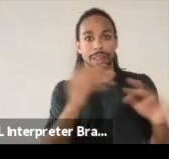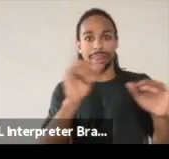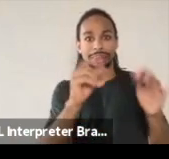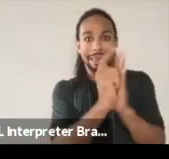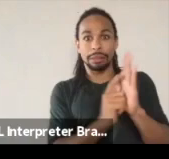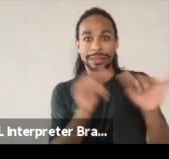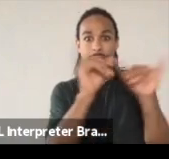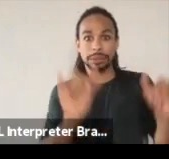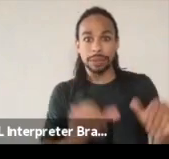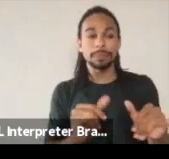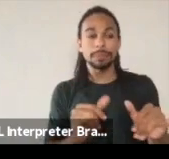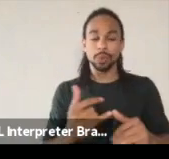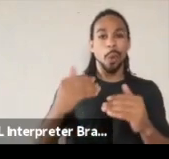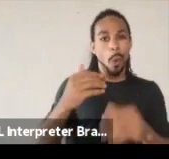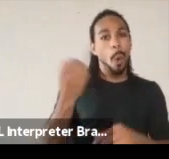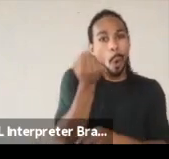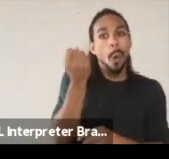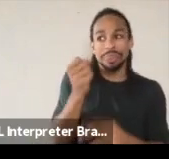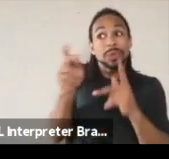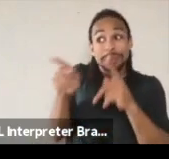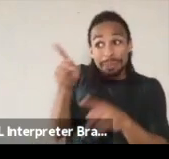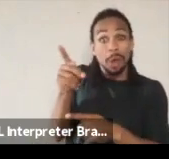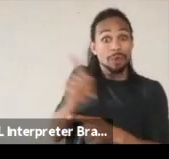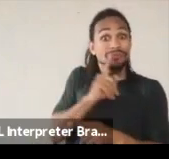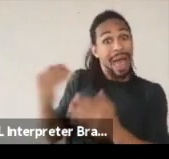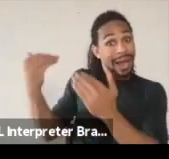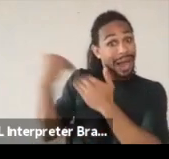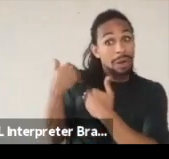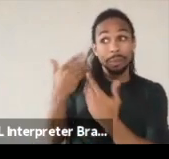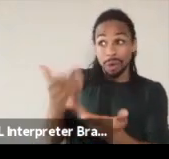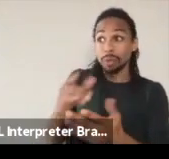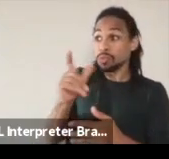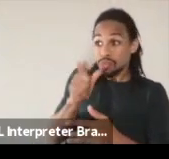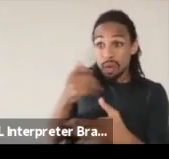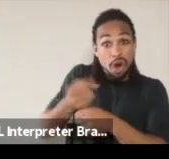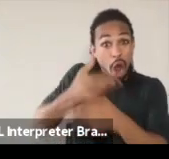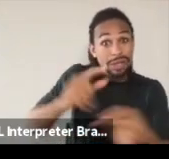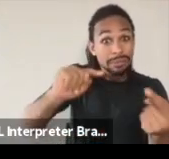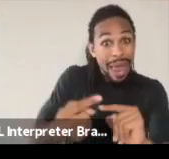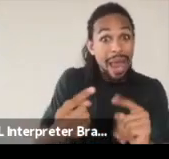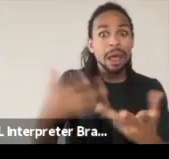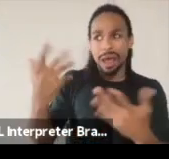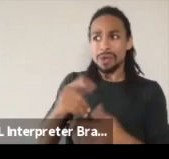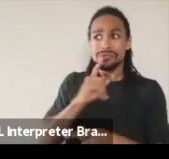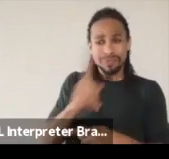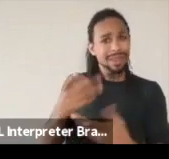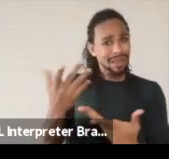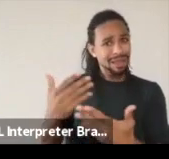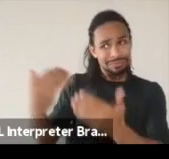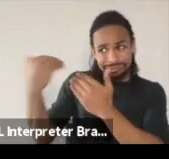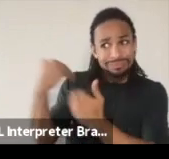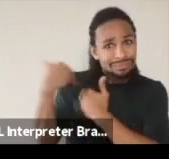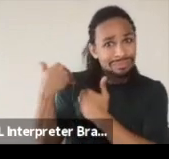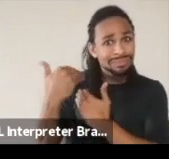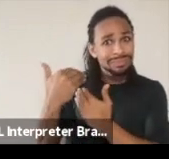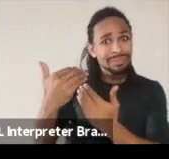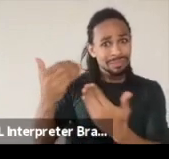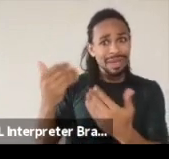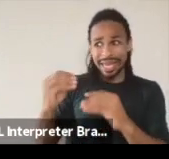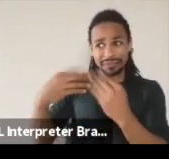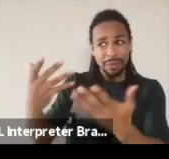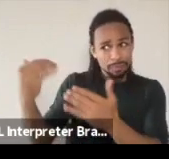doing is we are building relationships. We are creating reading circles. Is that what they're called? I think